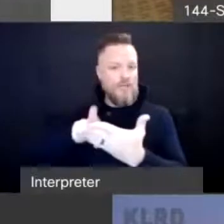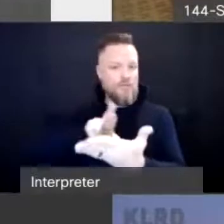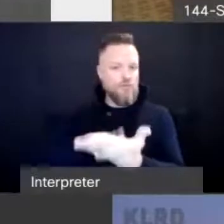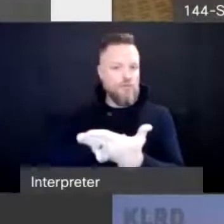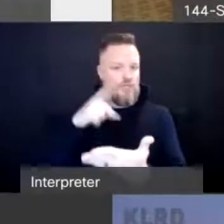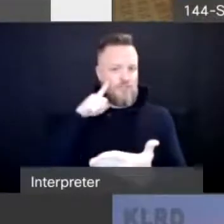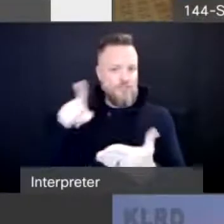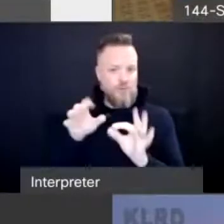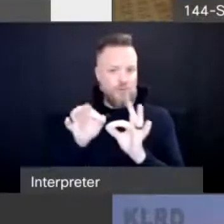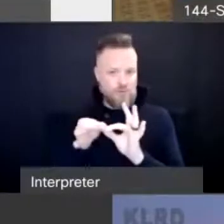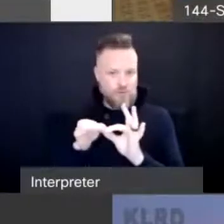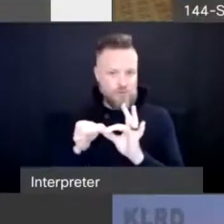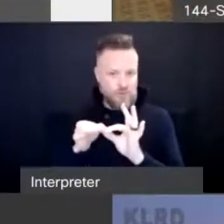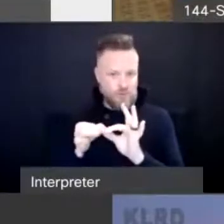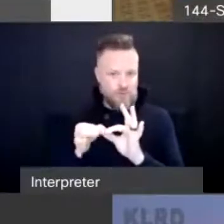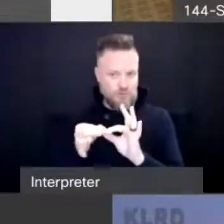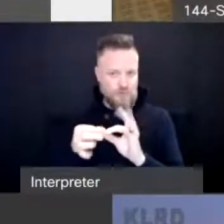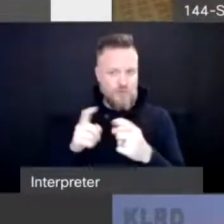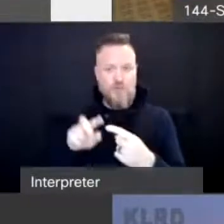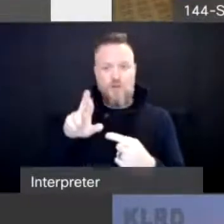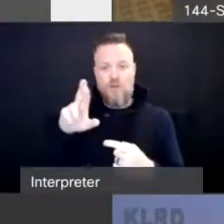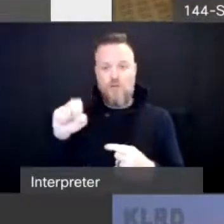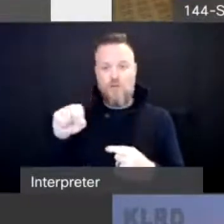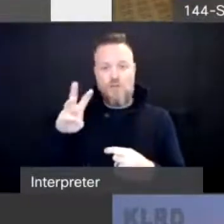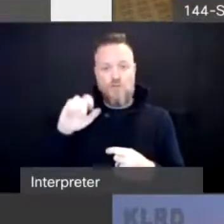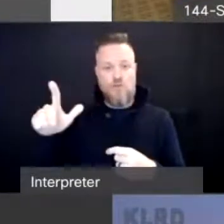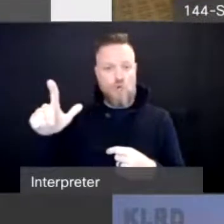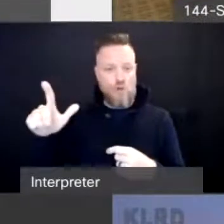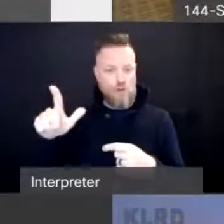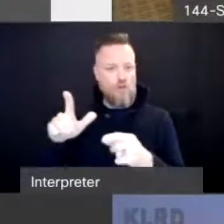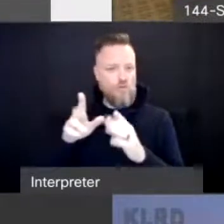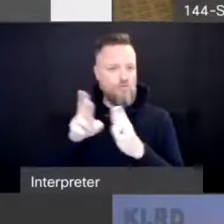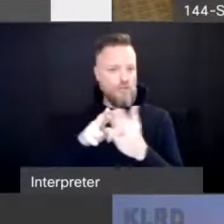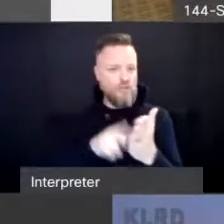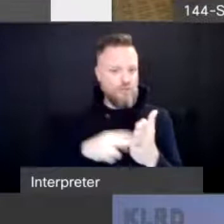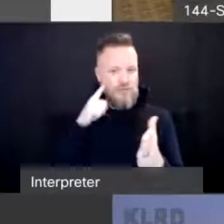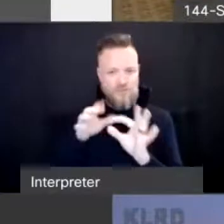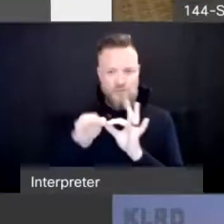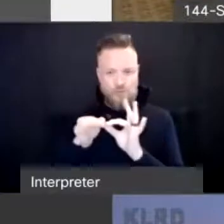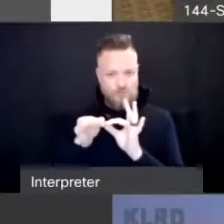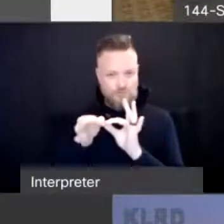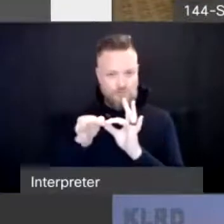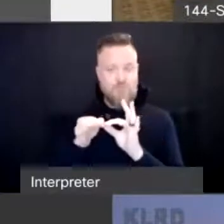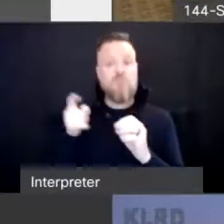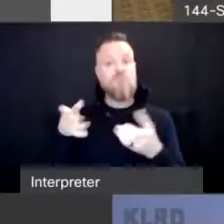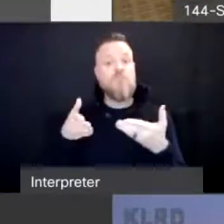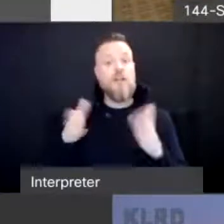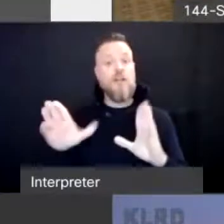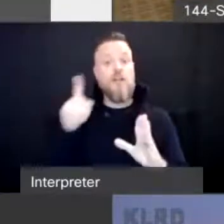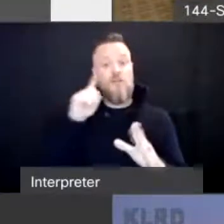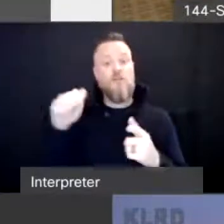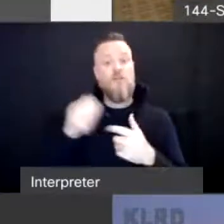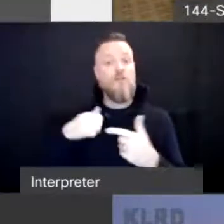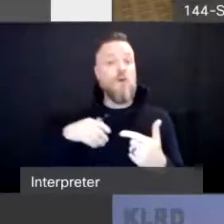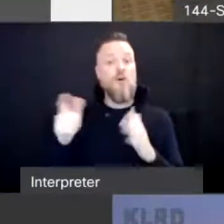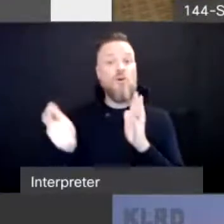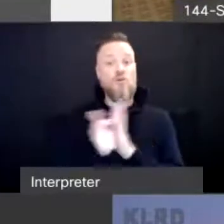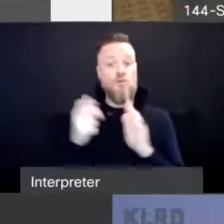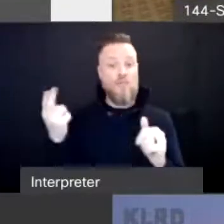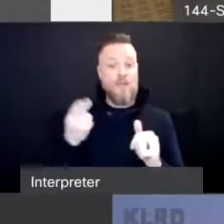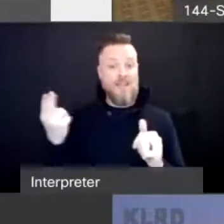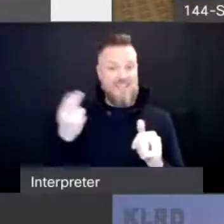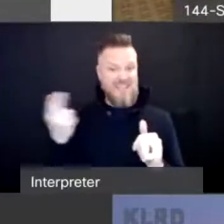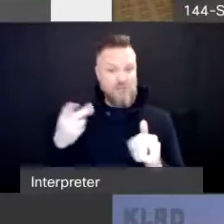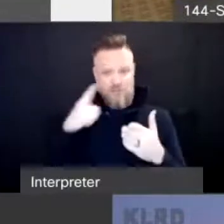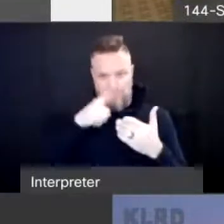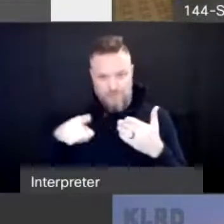interpreters, renewal registrations for interpreters. It would allow for a criminal history record check. It would